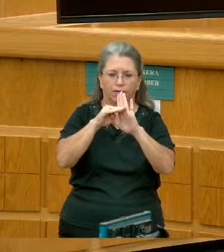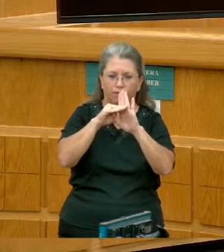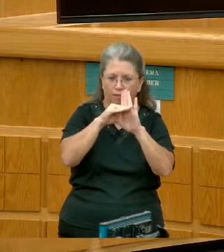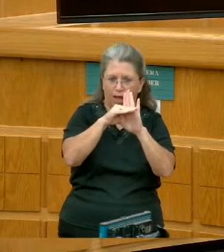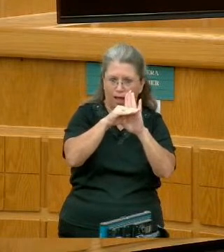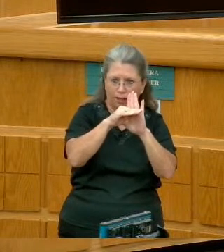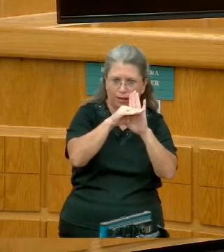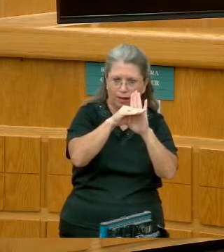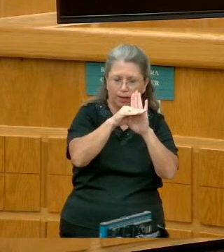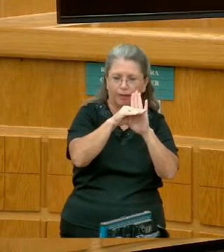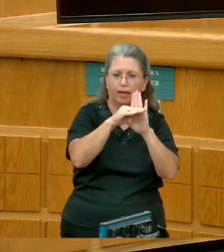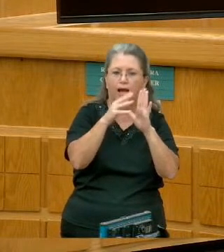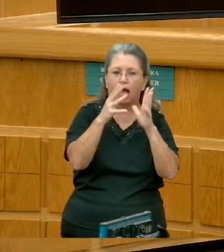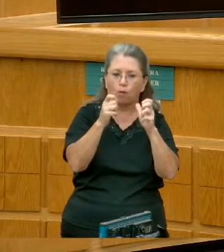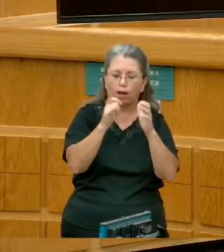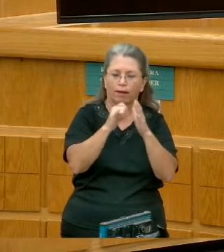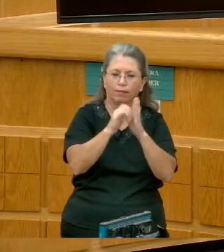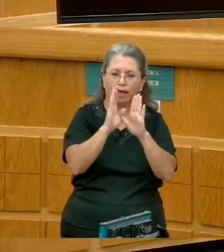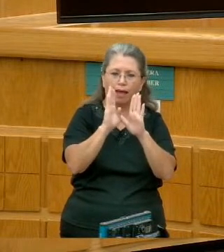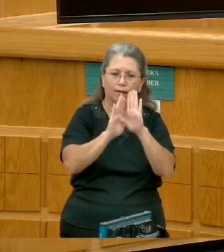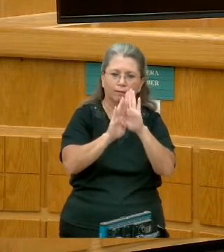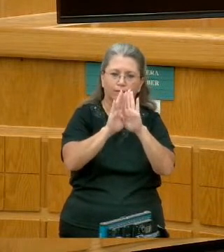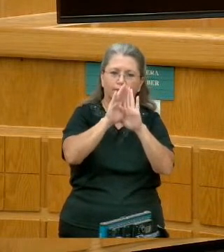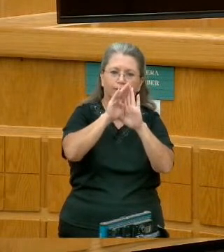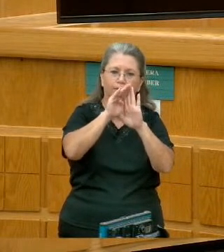that line straight again.